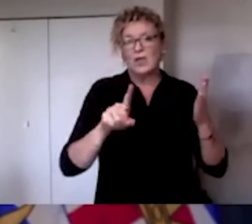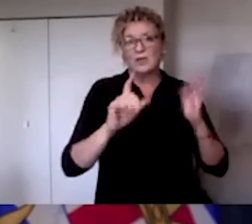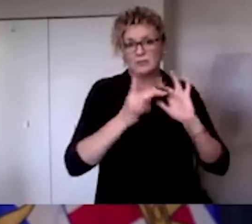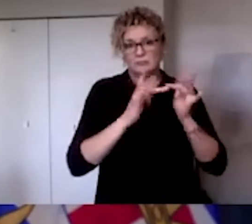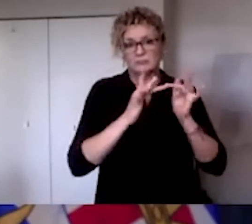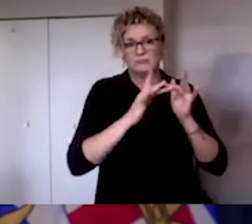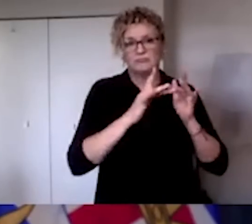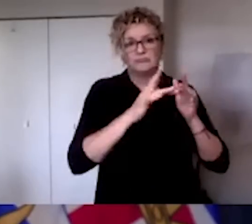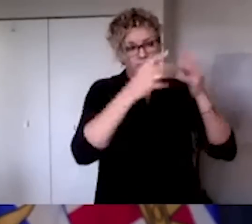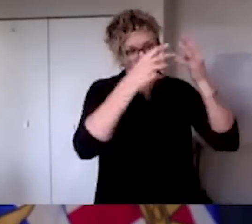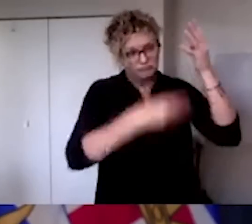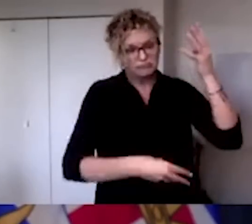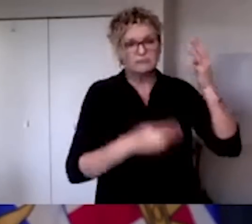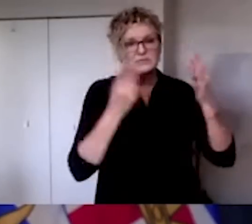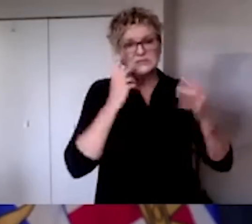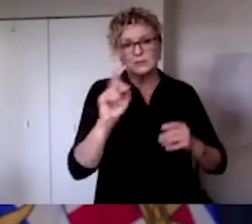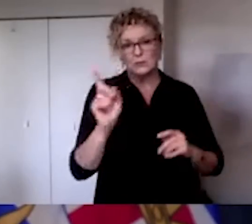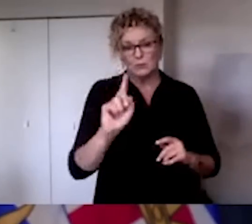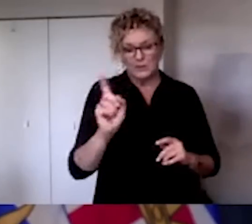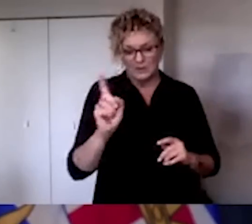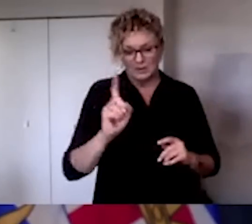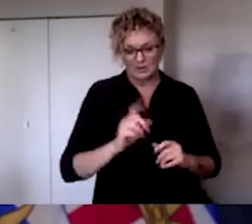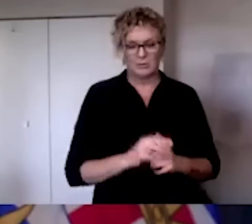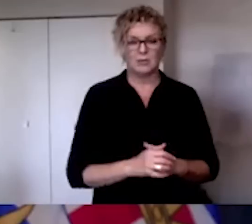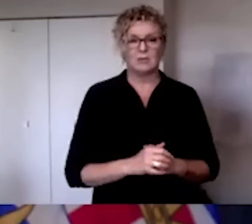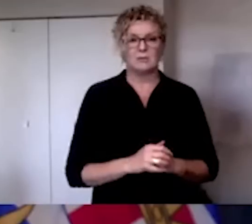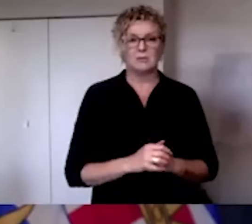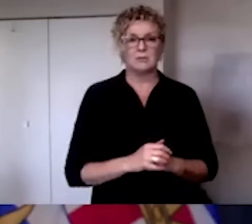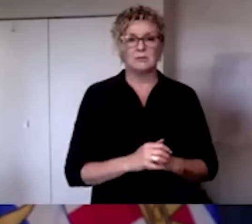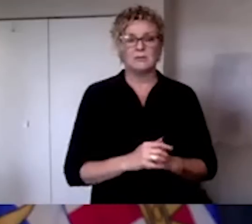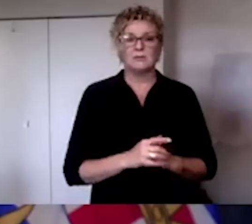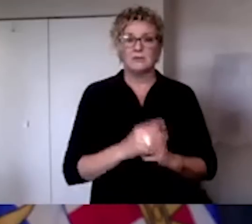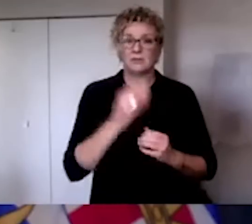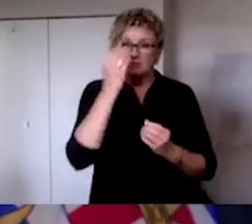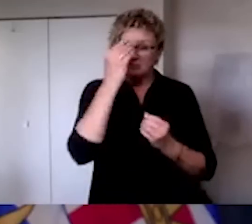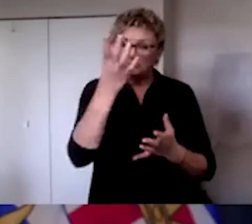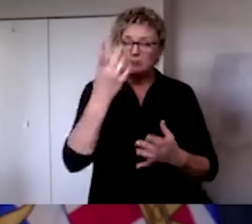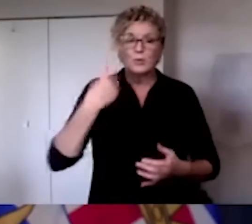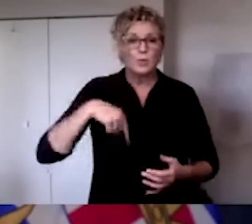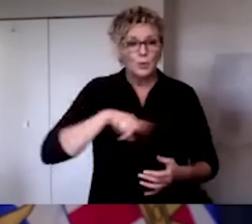that everybody knows where these exposures events have happened.